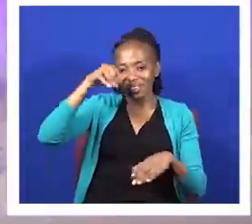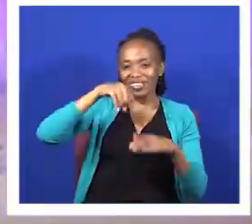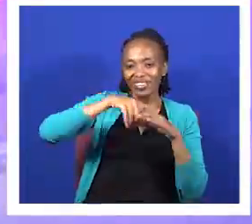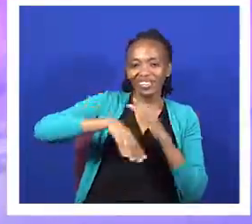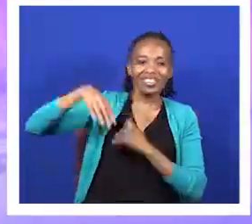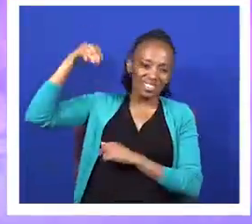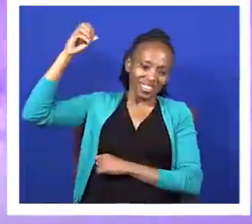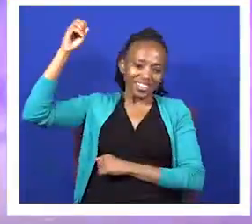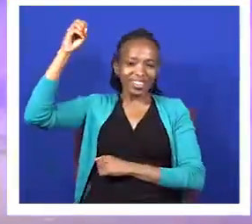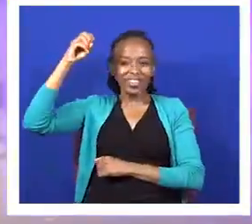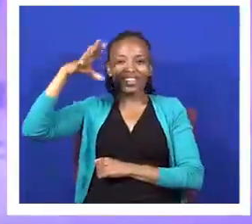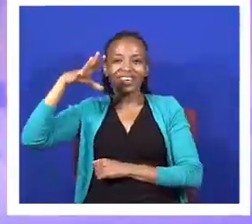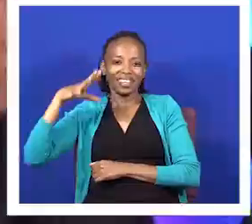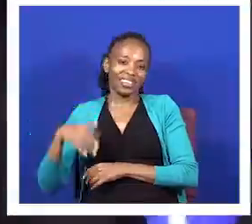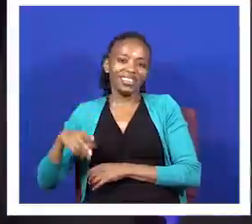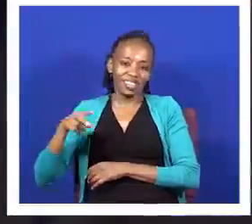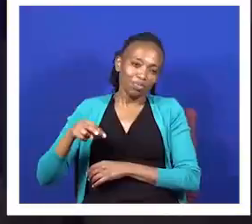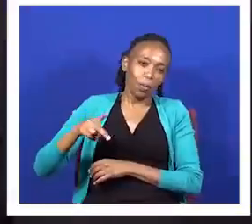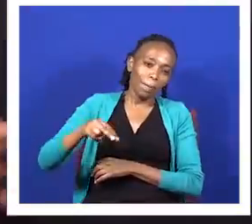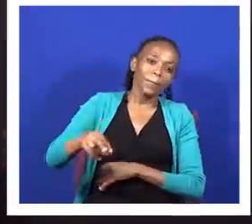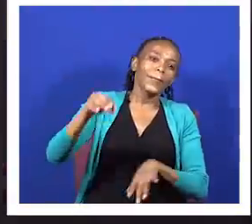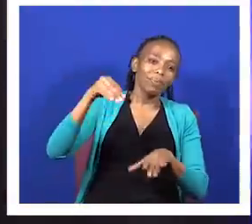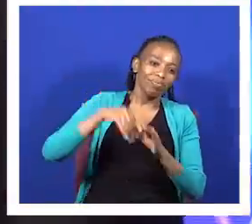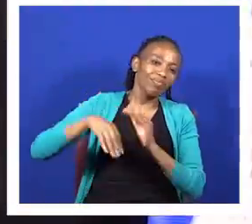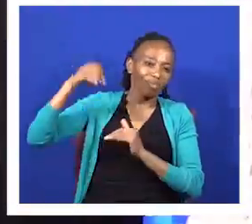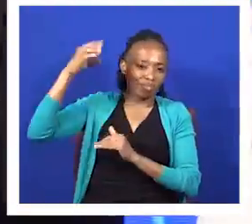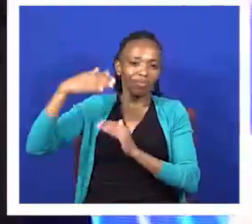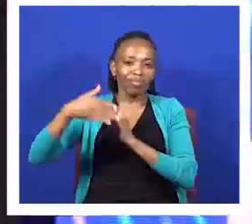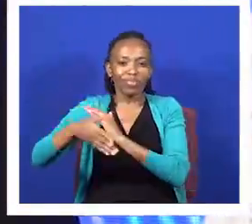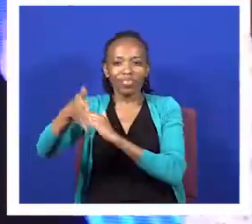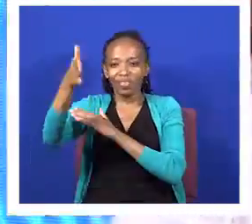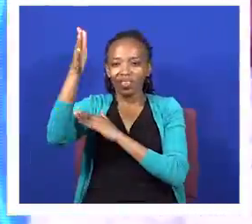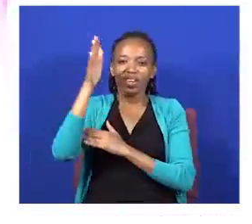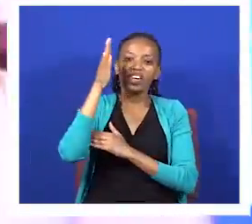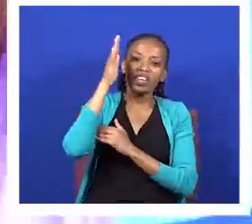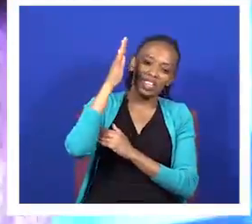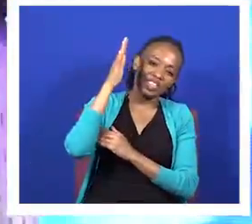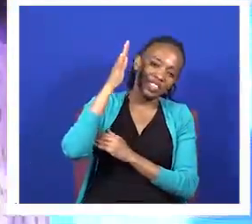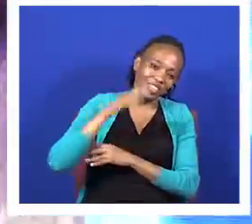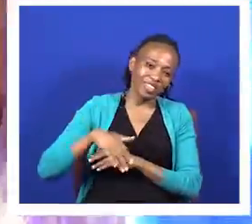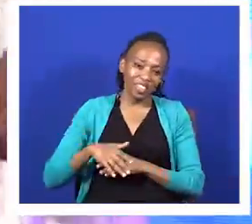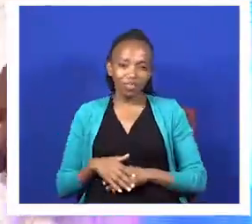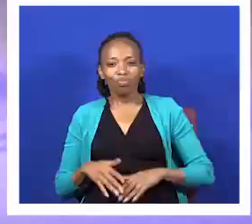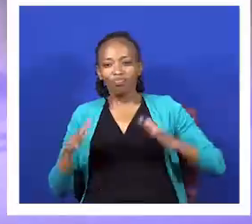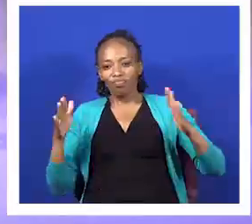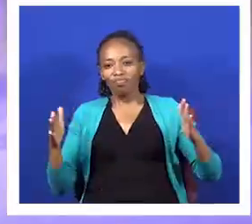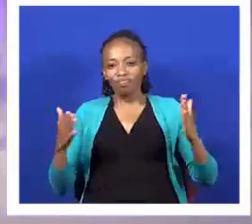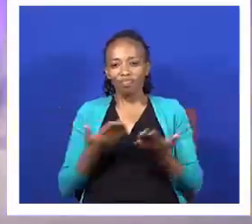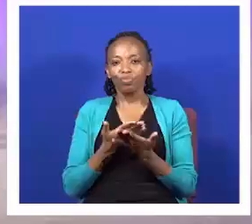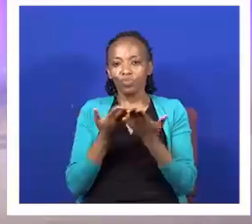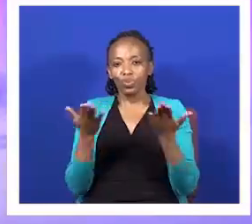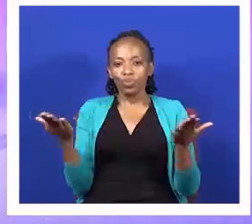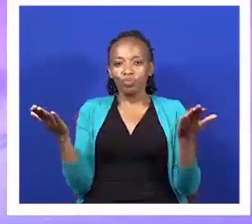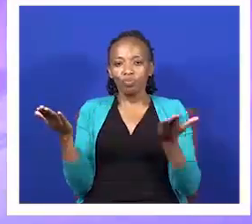Walk, walk, walk in the light. Walking in the light of God. It's